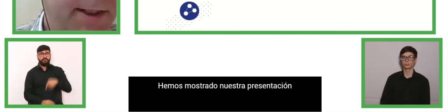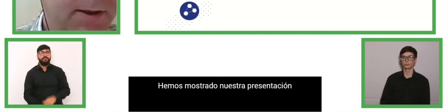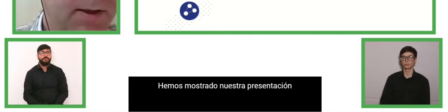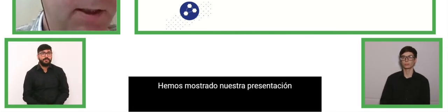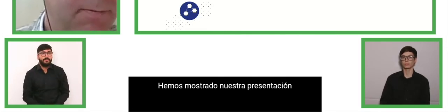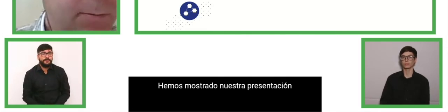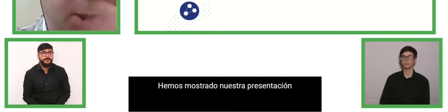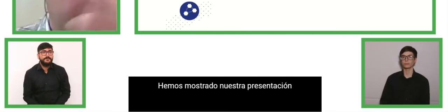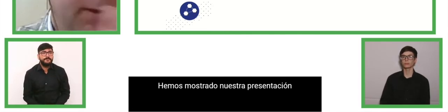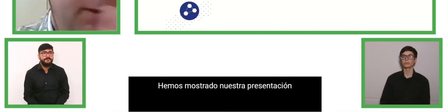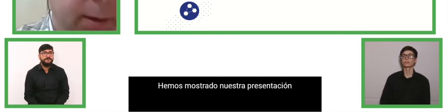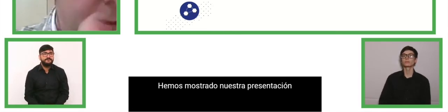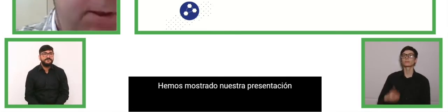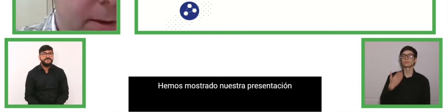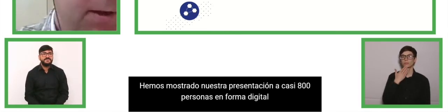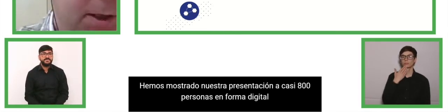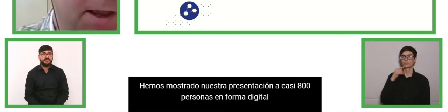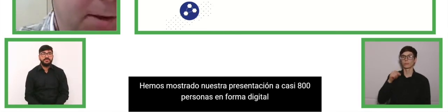project,